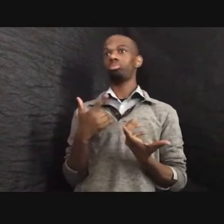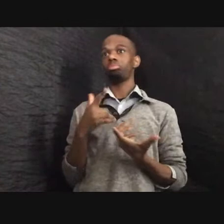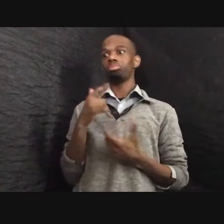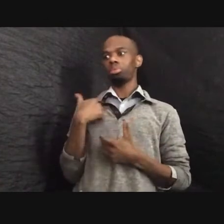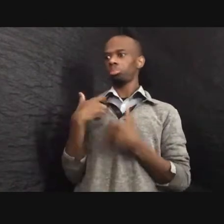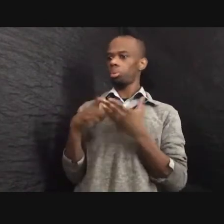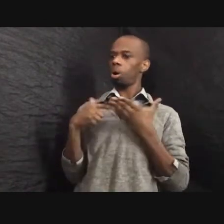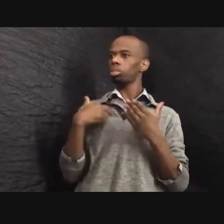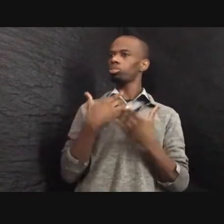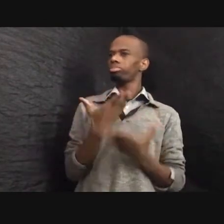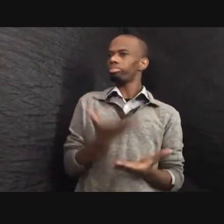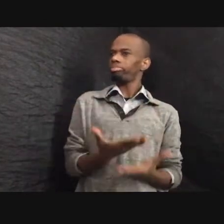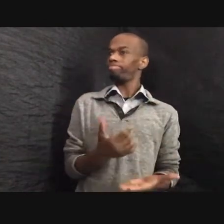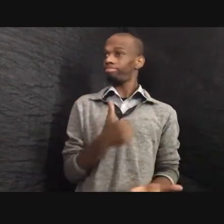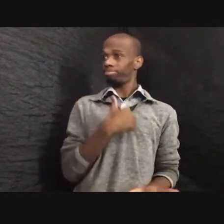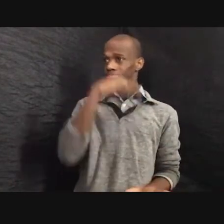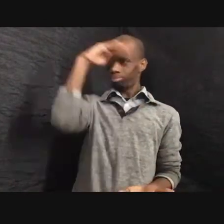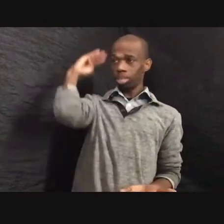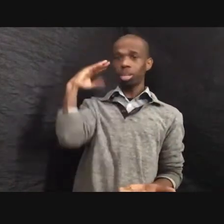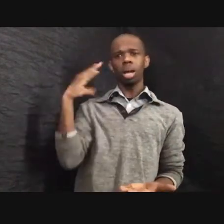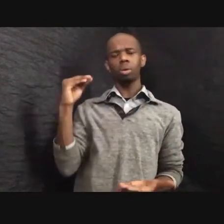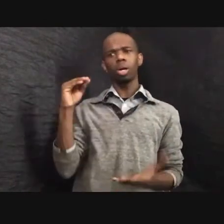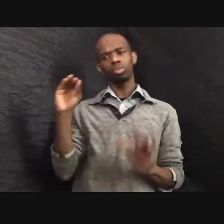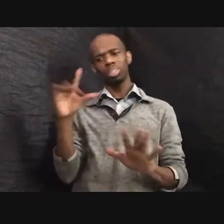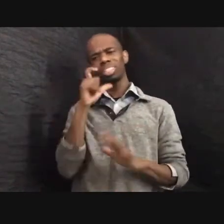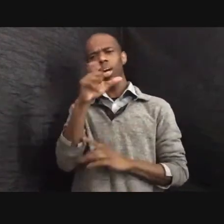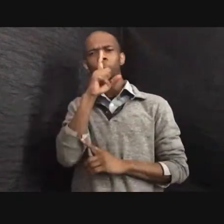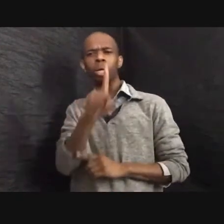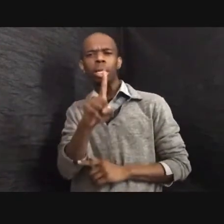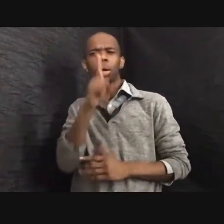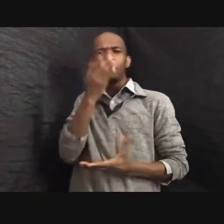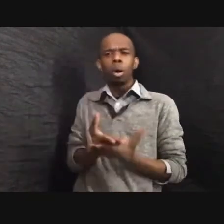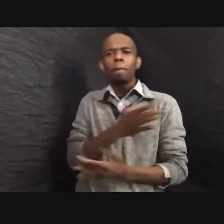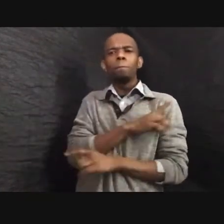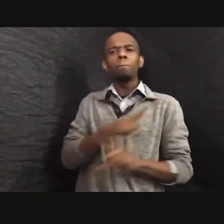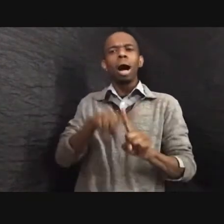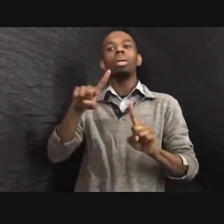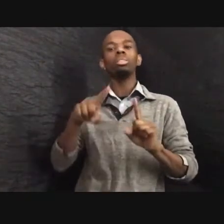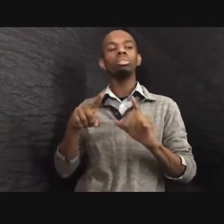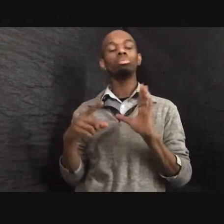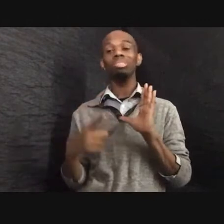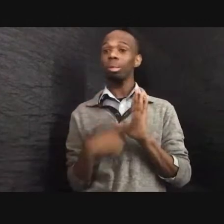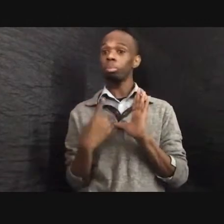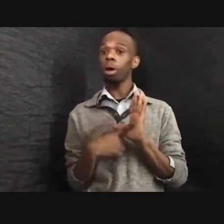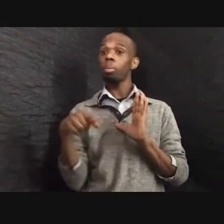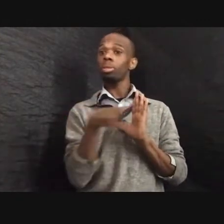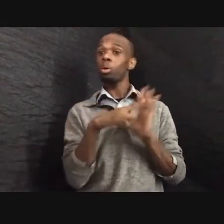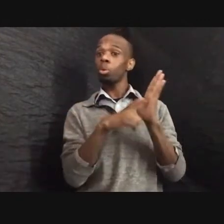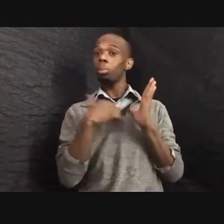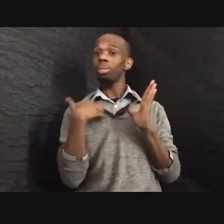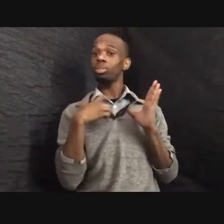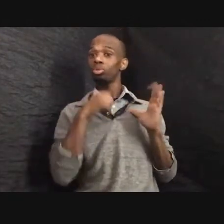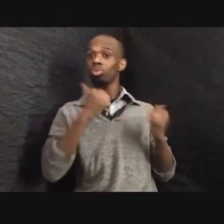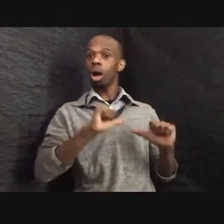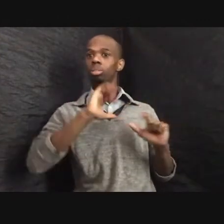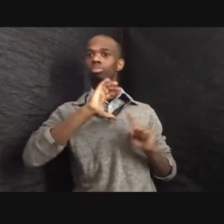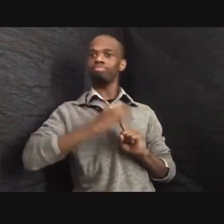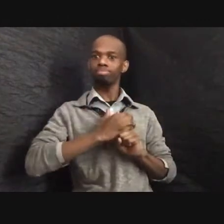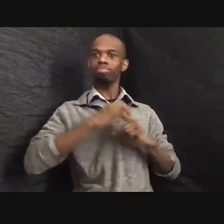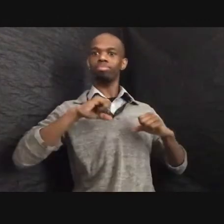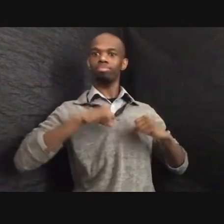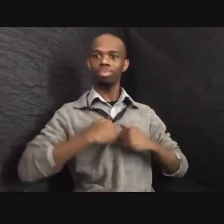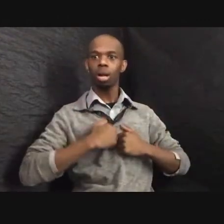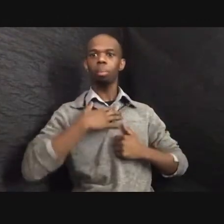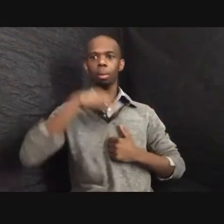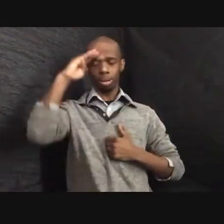have been times where they've wanted me to hide it, right? And I think that's the biggest encounter, because, of course, when you walk into these mostly white